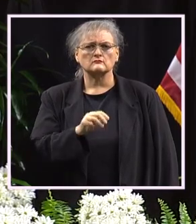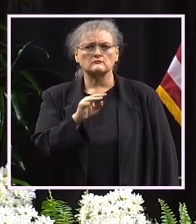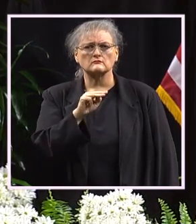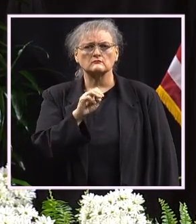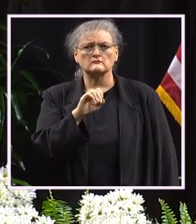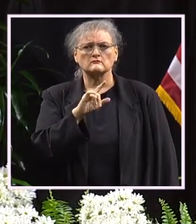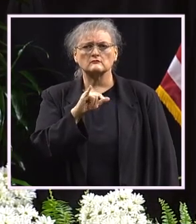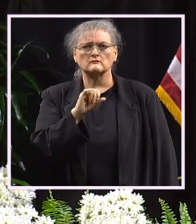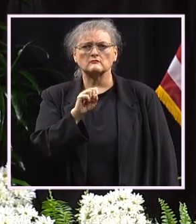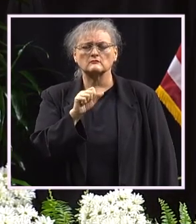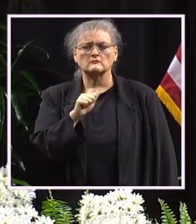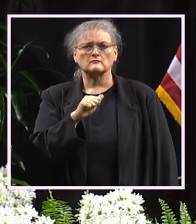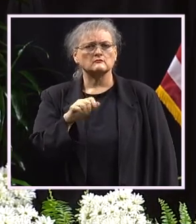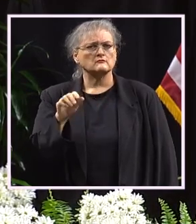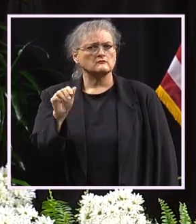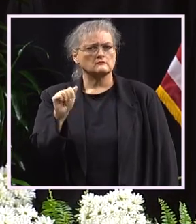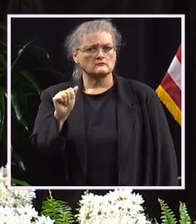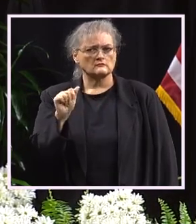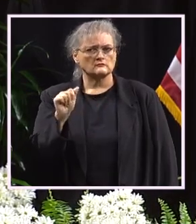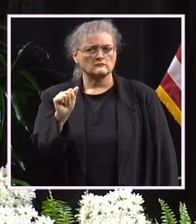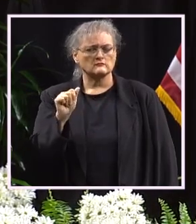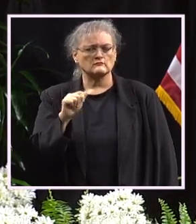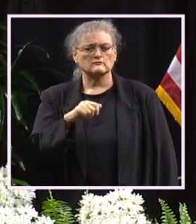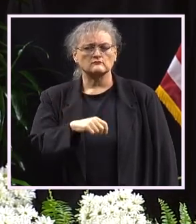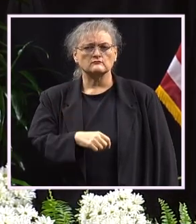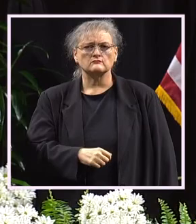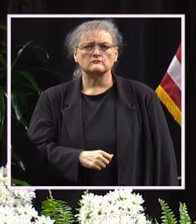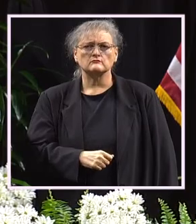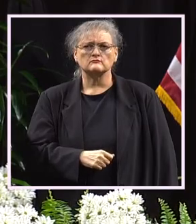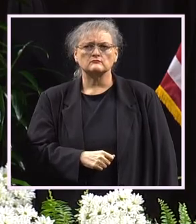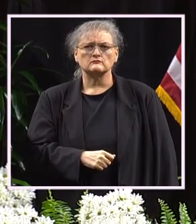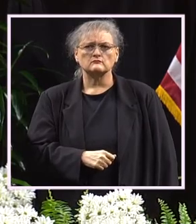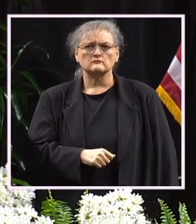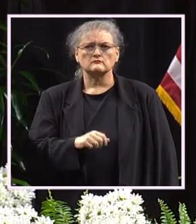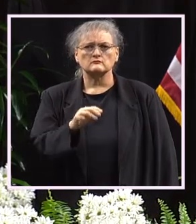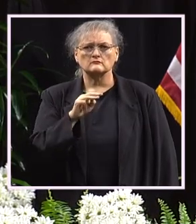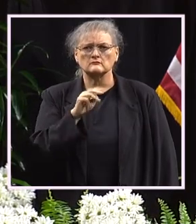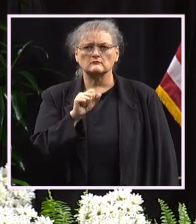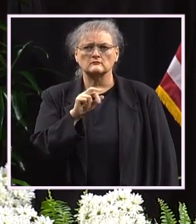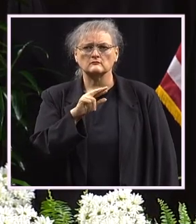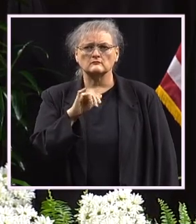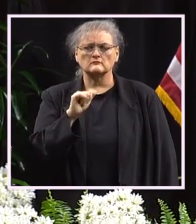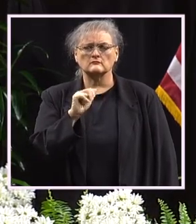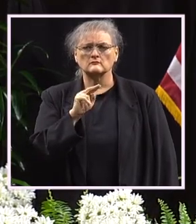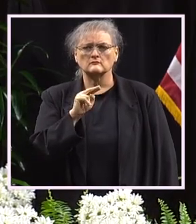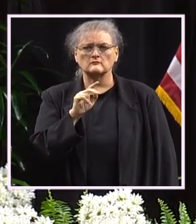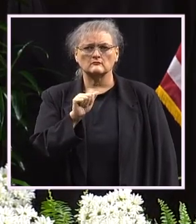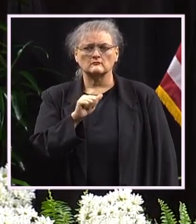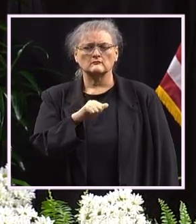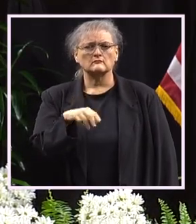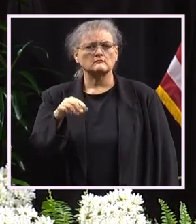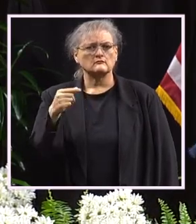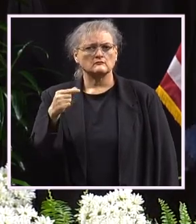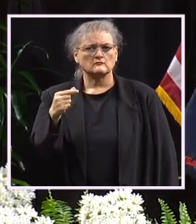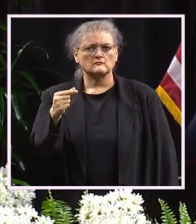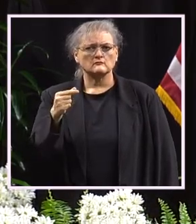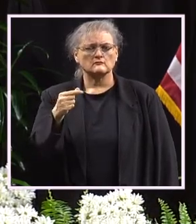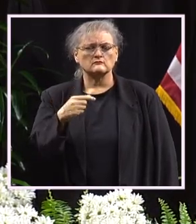Melissa Ayob, Master of Business Administration. Mariana Gallegos, Master of